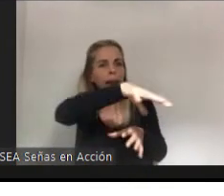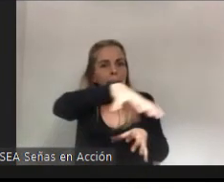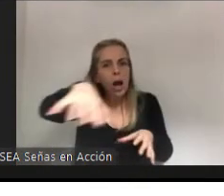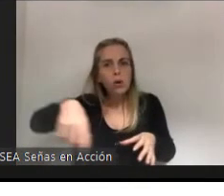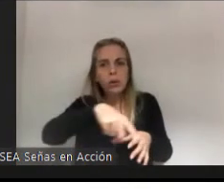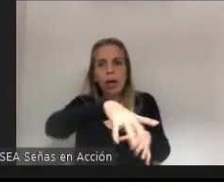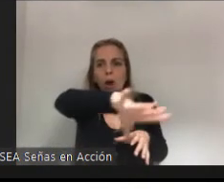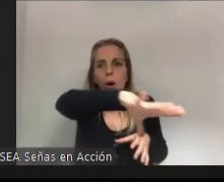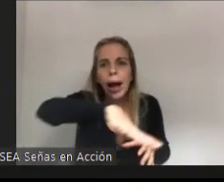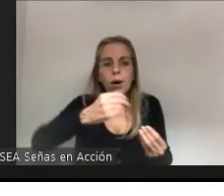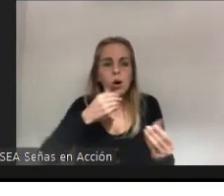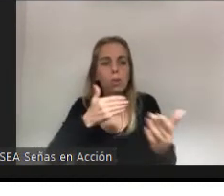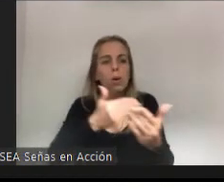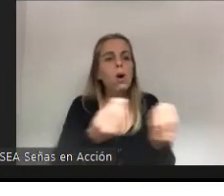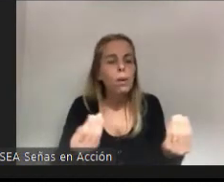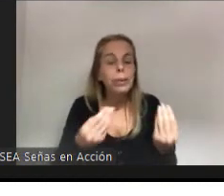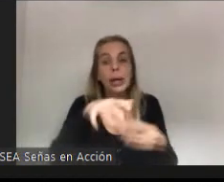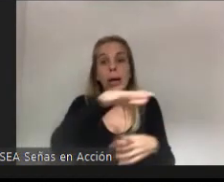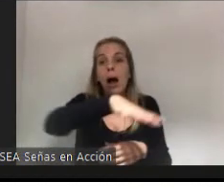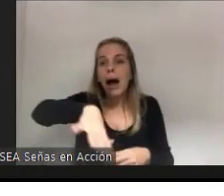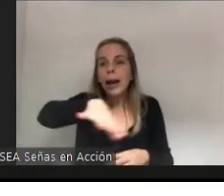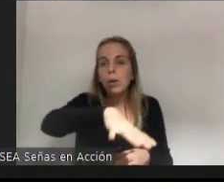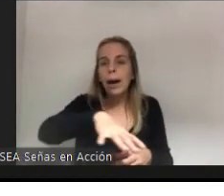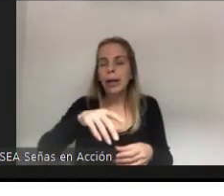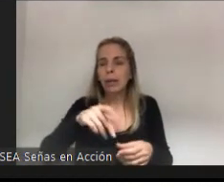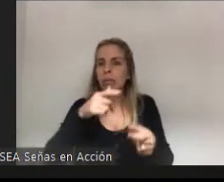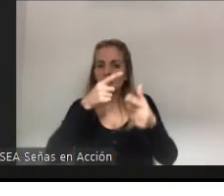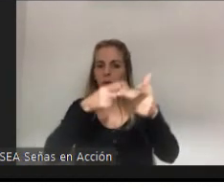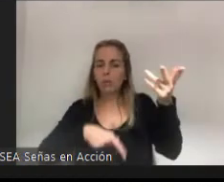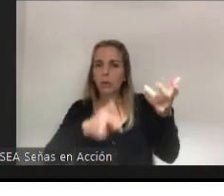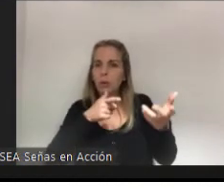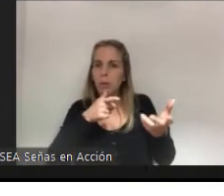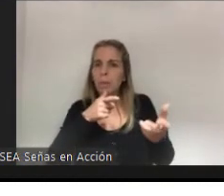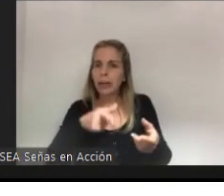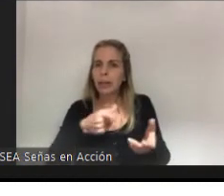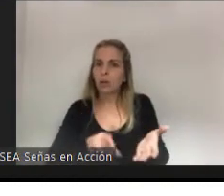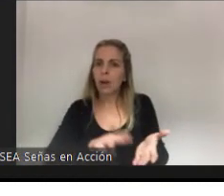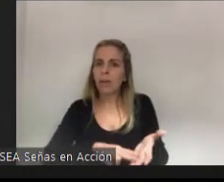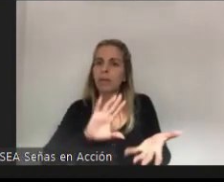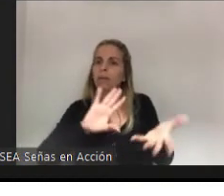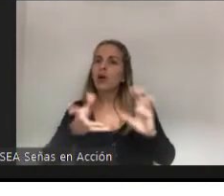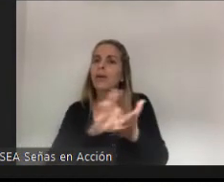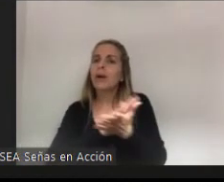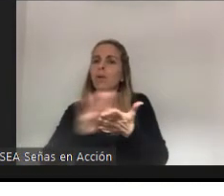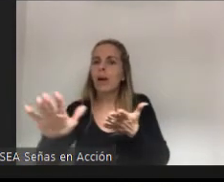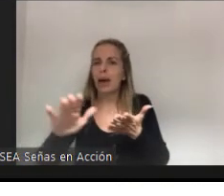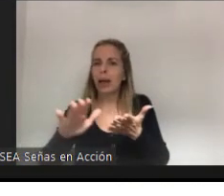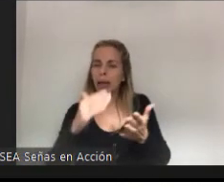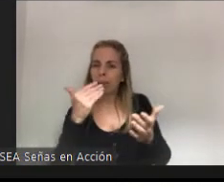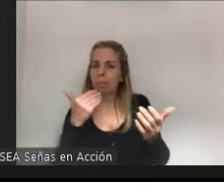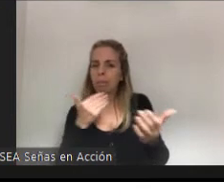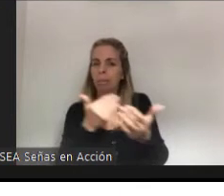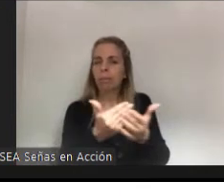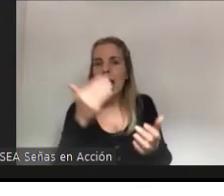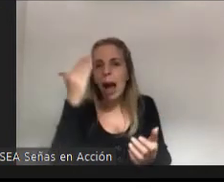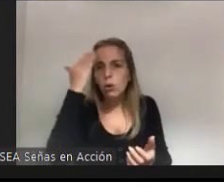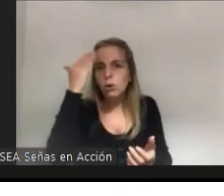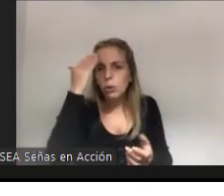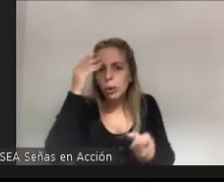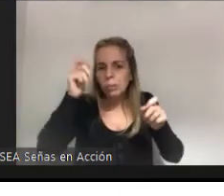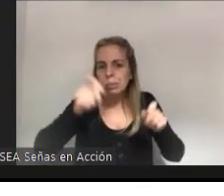local knowledge? How do we understand the physical space? These are ways we can come back